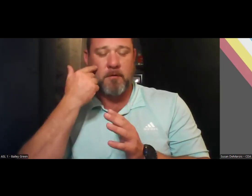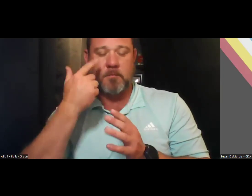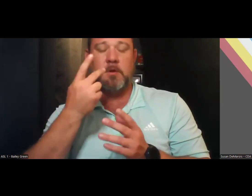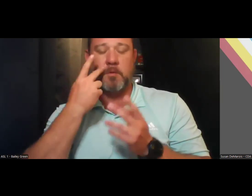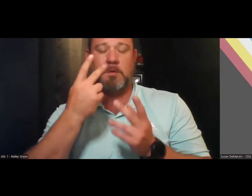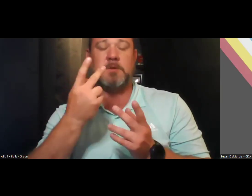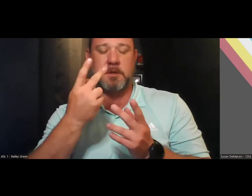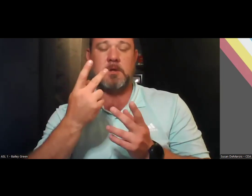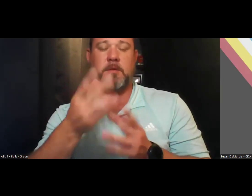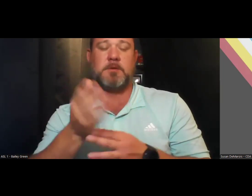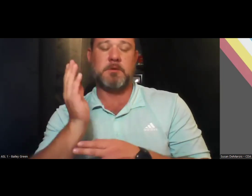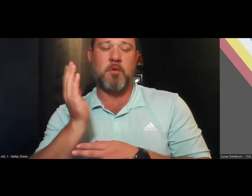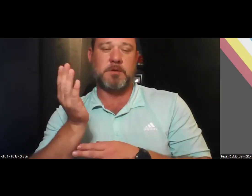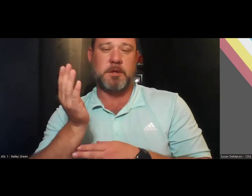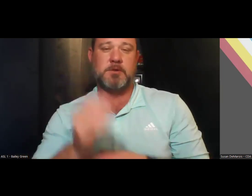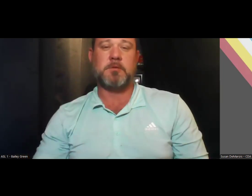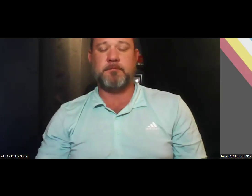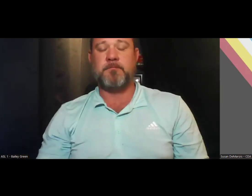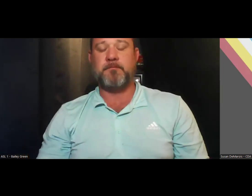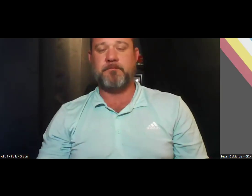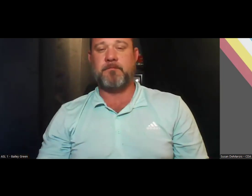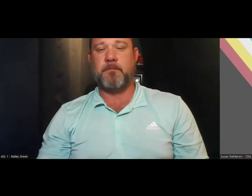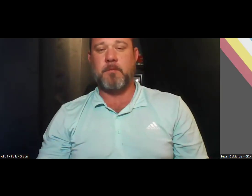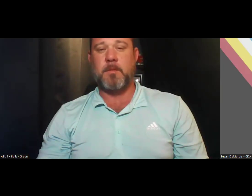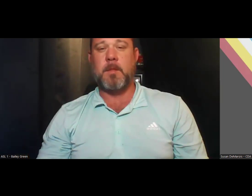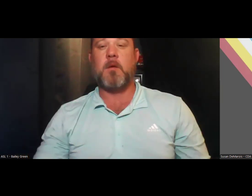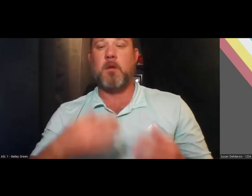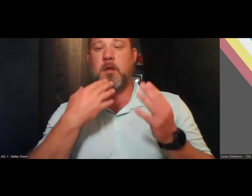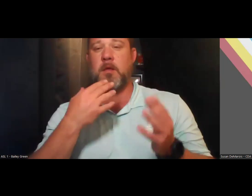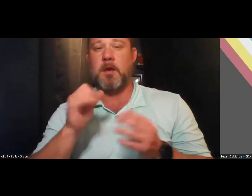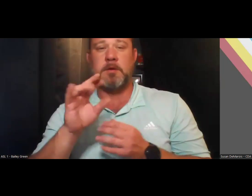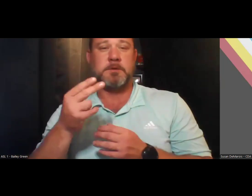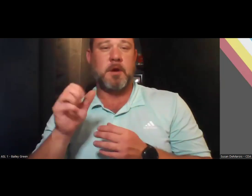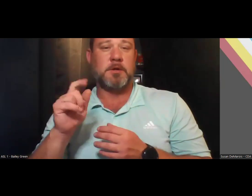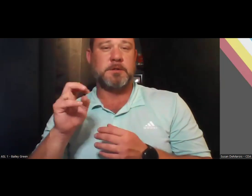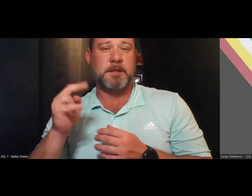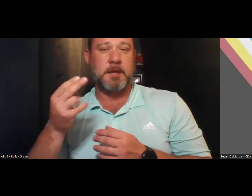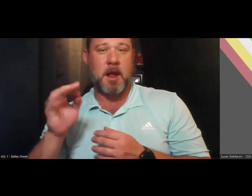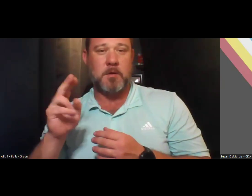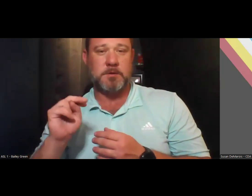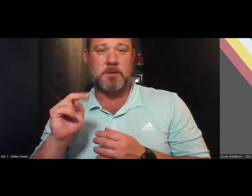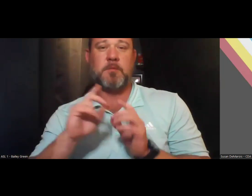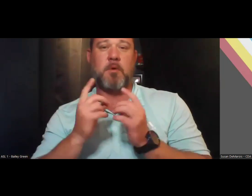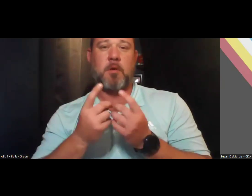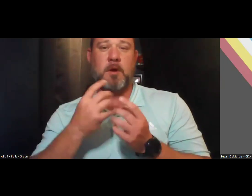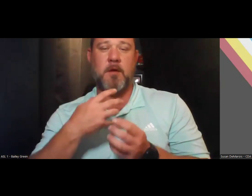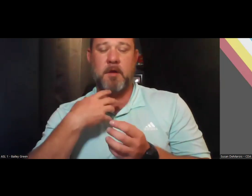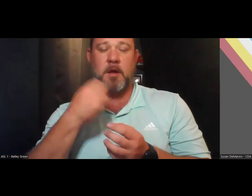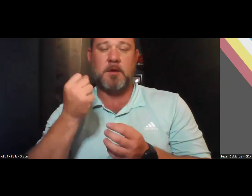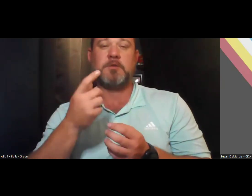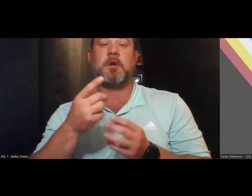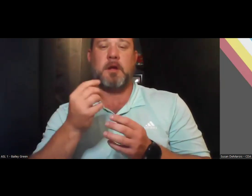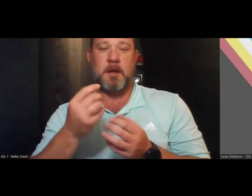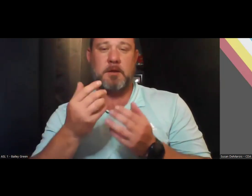today's presentation. I also want to thank Sarah Steenhausen with the Department of Aging and her team in the Division